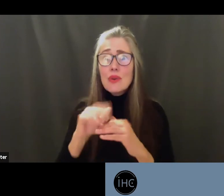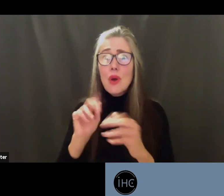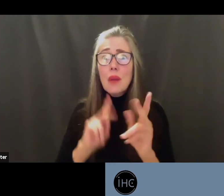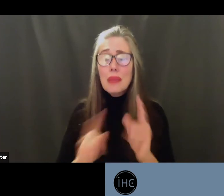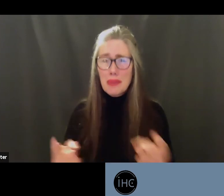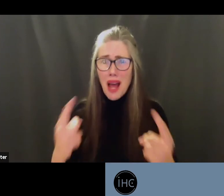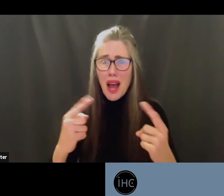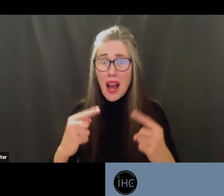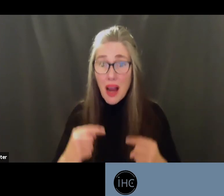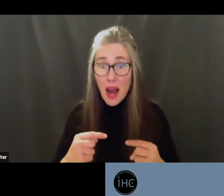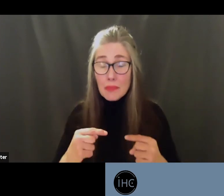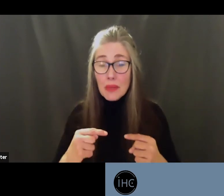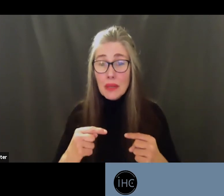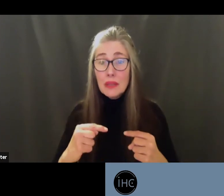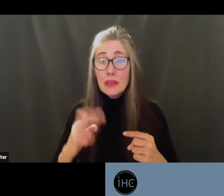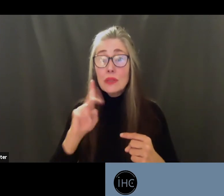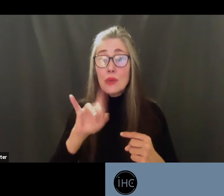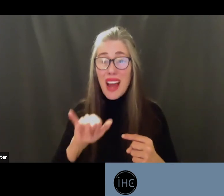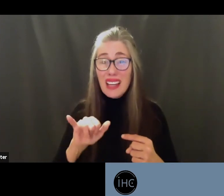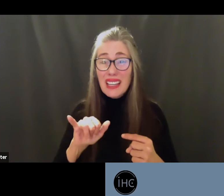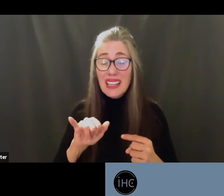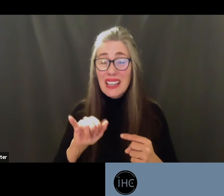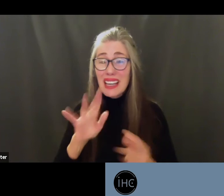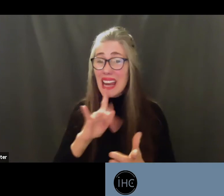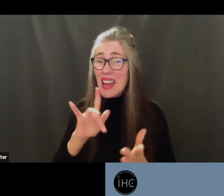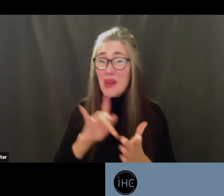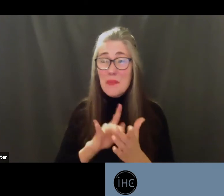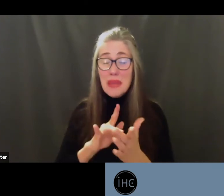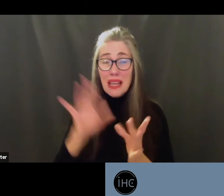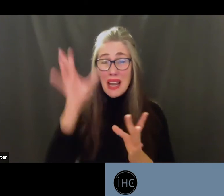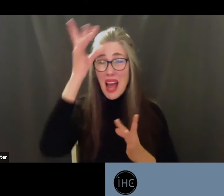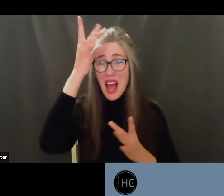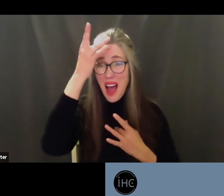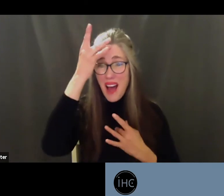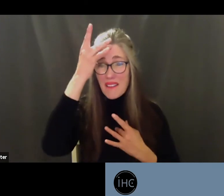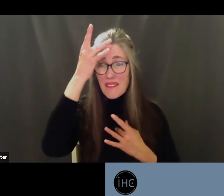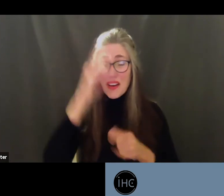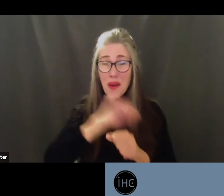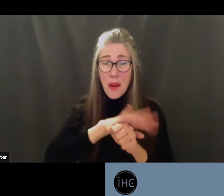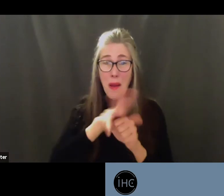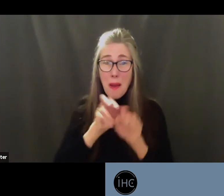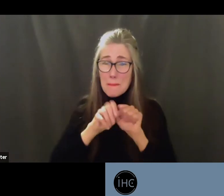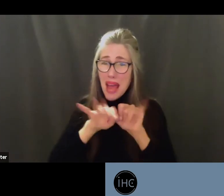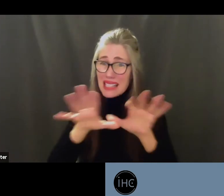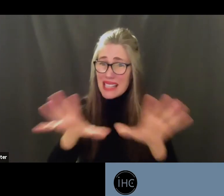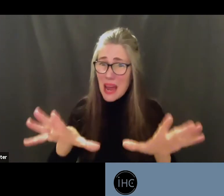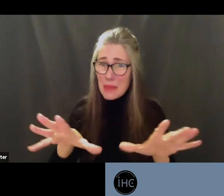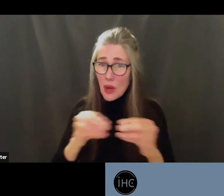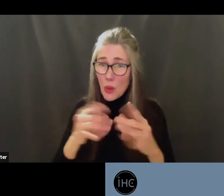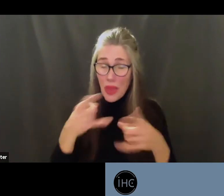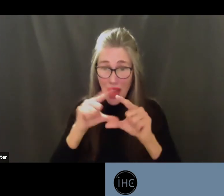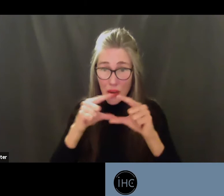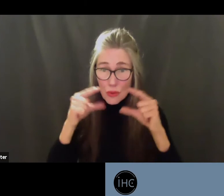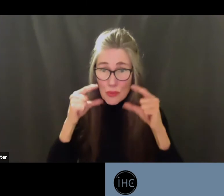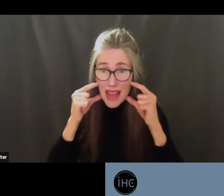middle of a pandemic without masks. What power does he feel that he can summon these people and they'll risk their own lives for